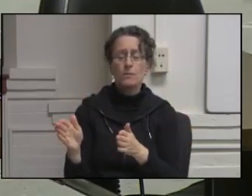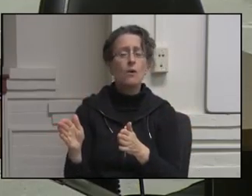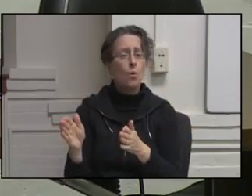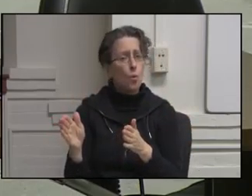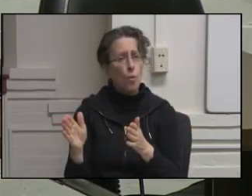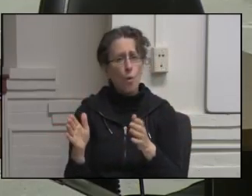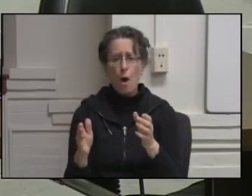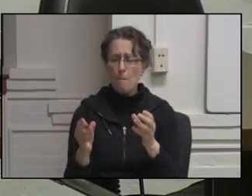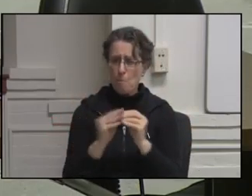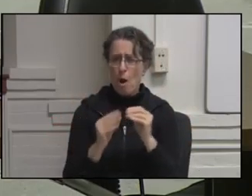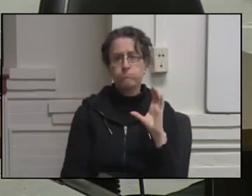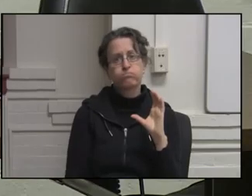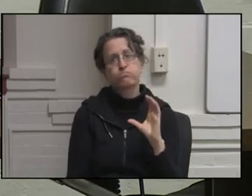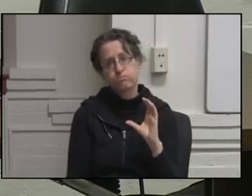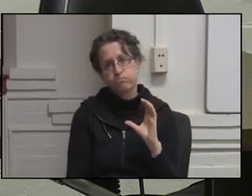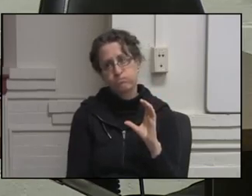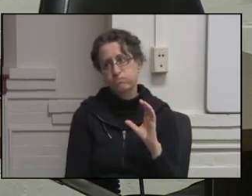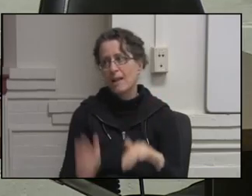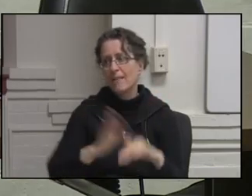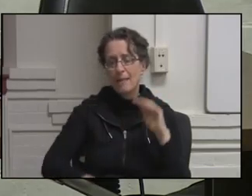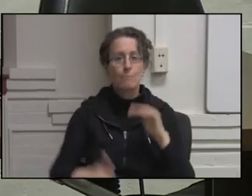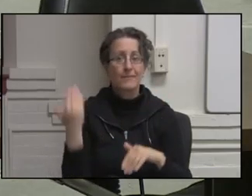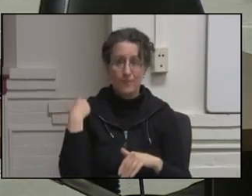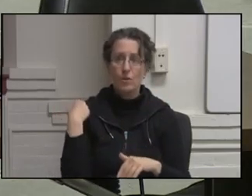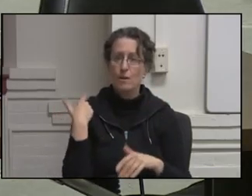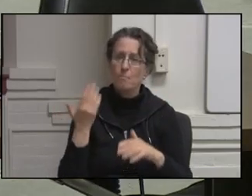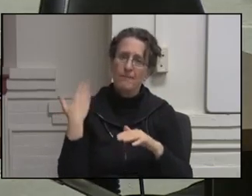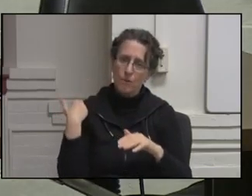lengthier. That's a word, my dear.